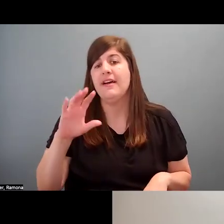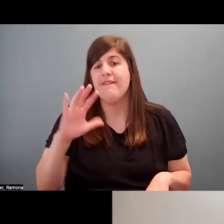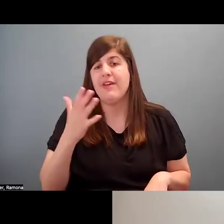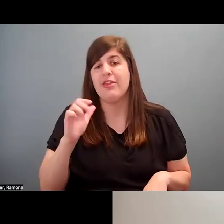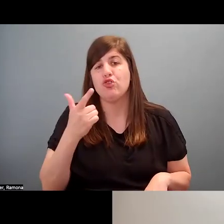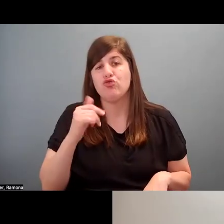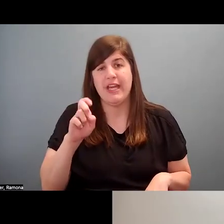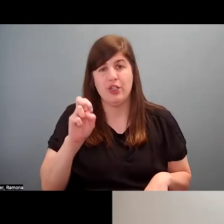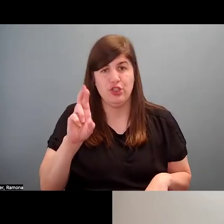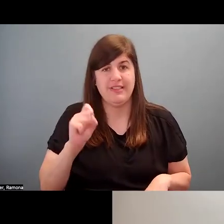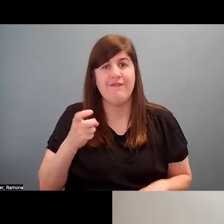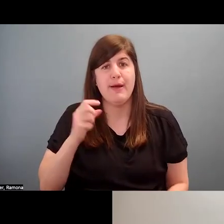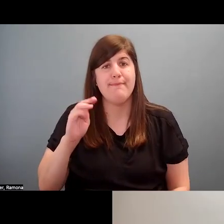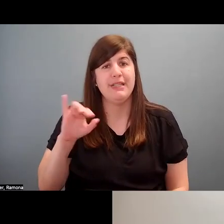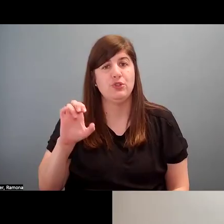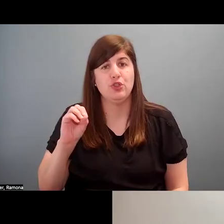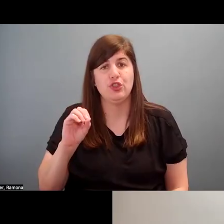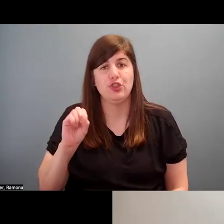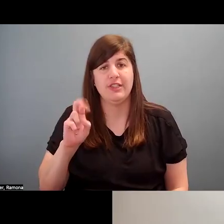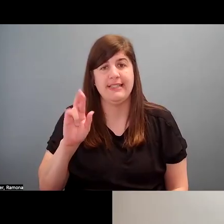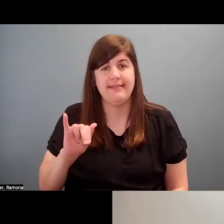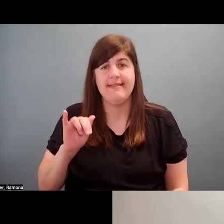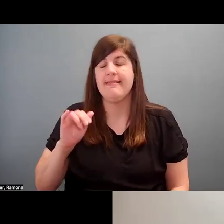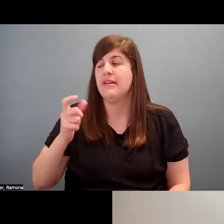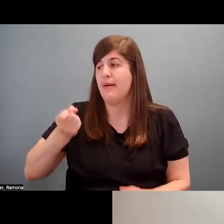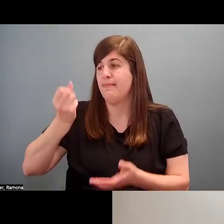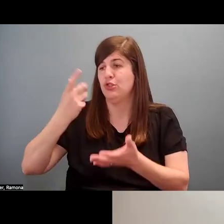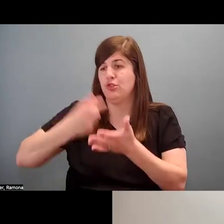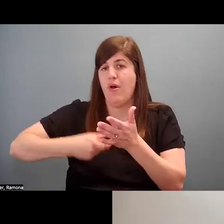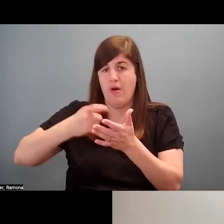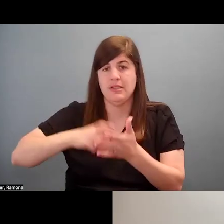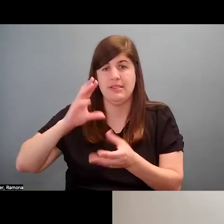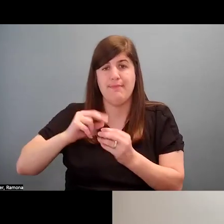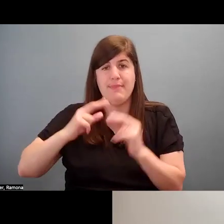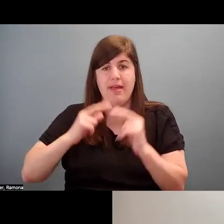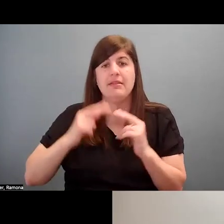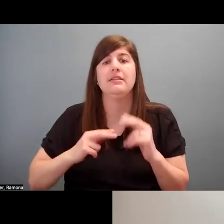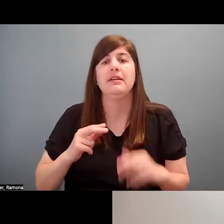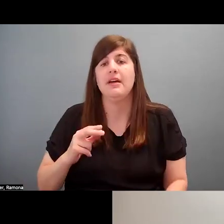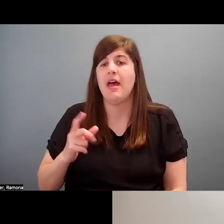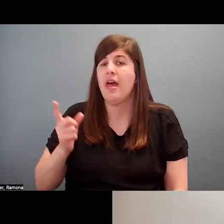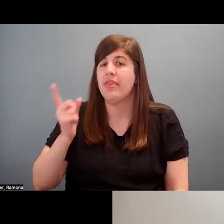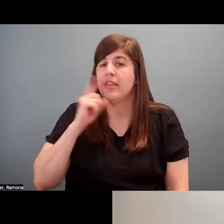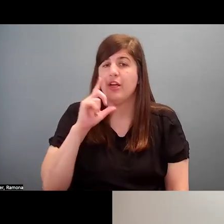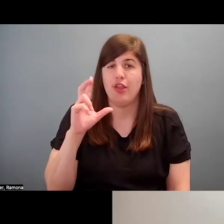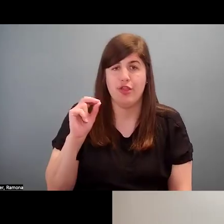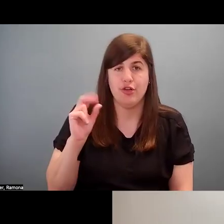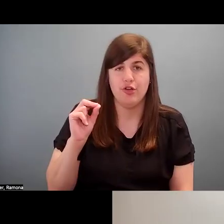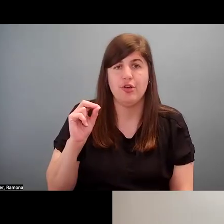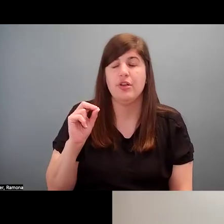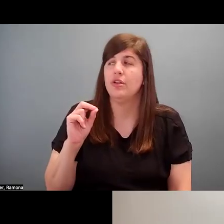Missouri. How much does it cost total to build your robot shrimp? Uh, yeah, I think between 30